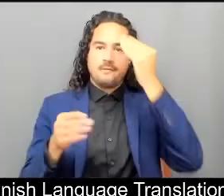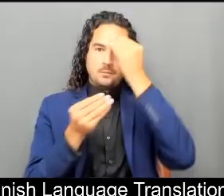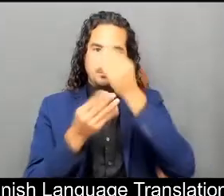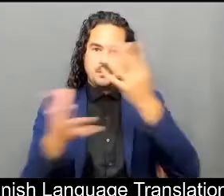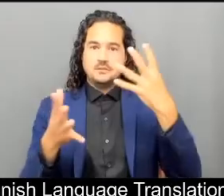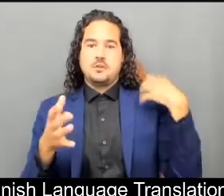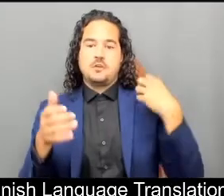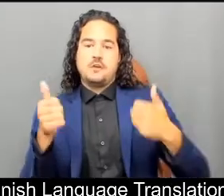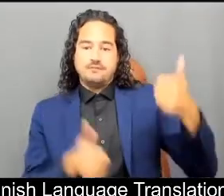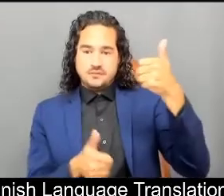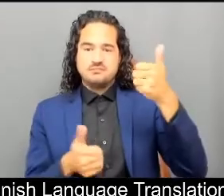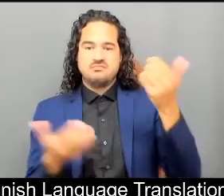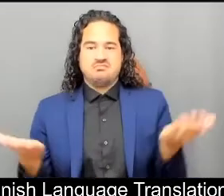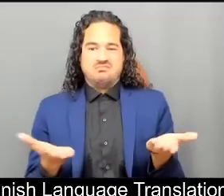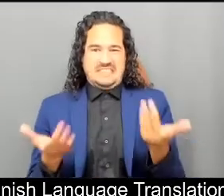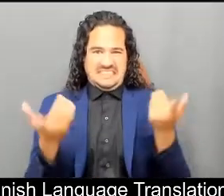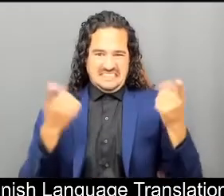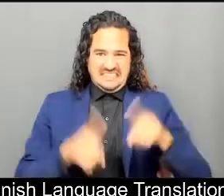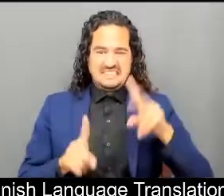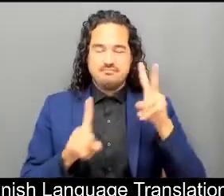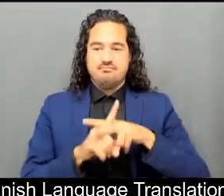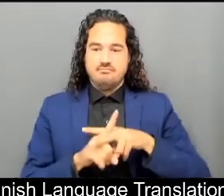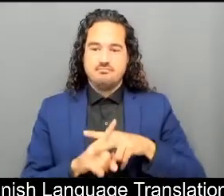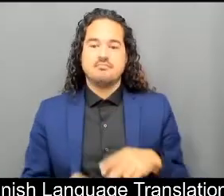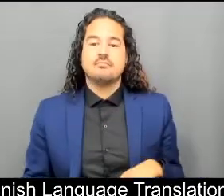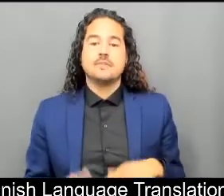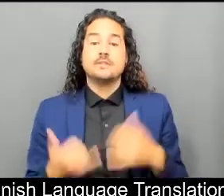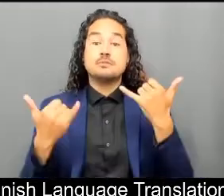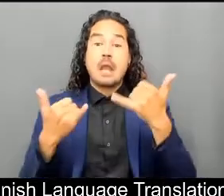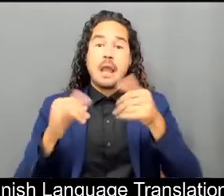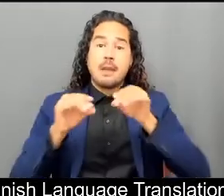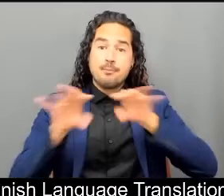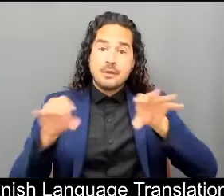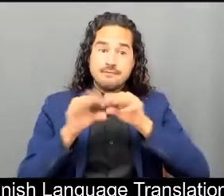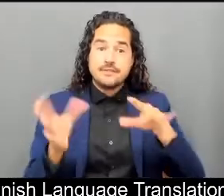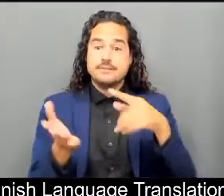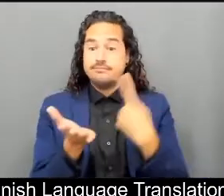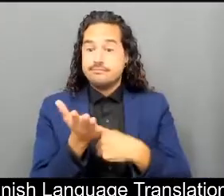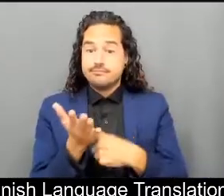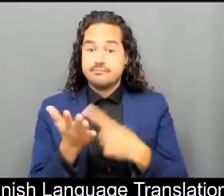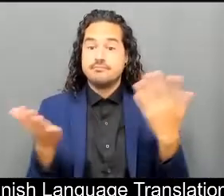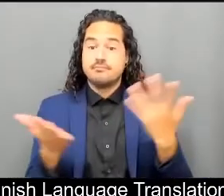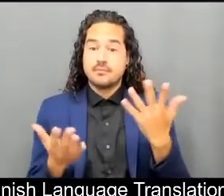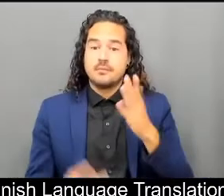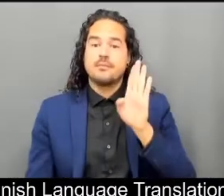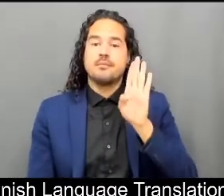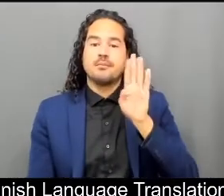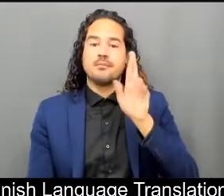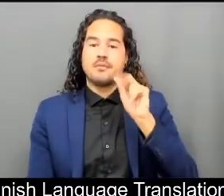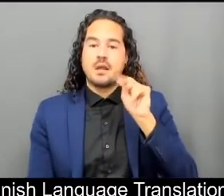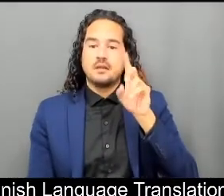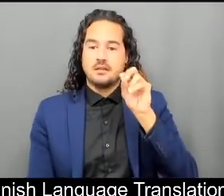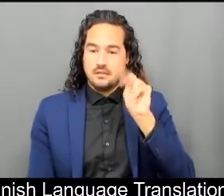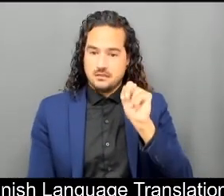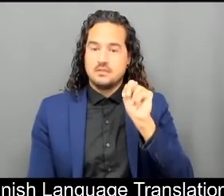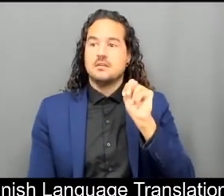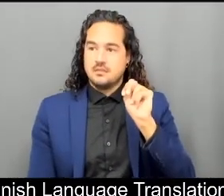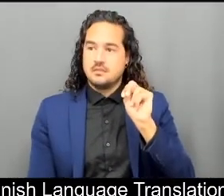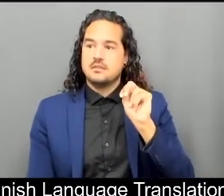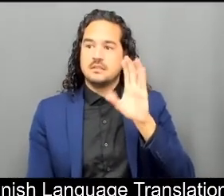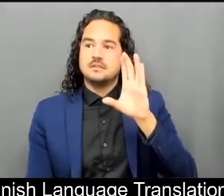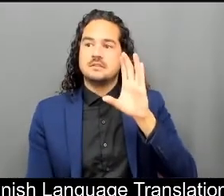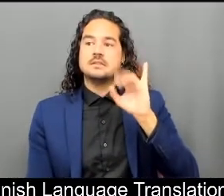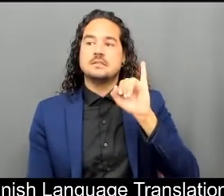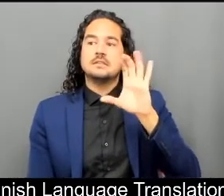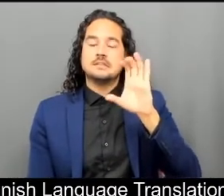briefing, Brandon Chakowski from Operations is back to talk about the operations of the fire. Lori